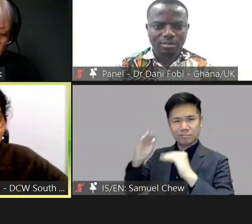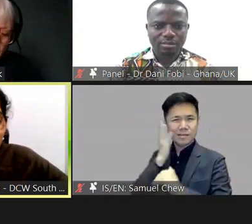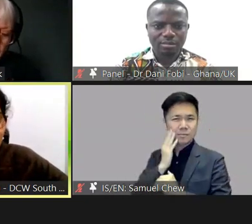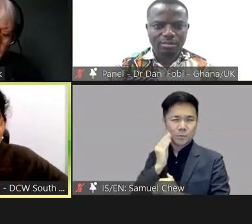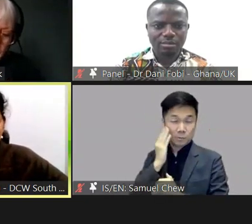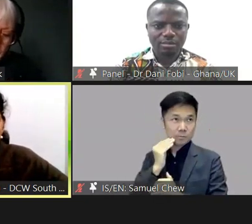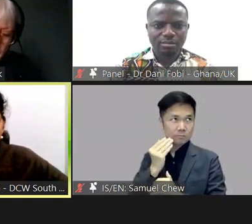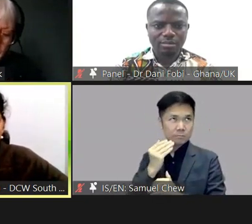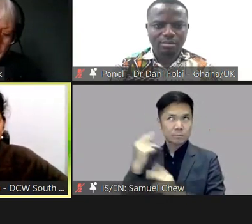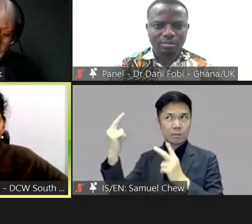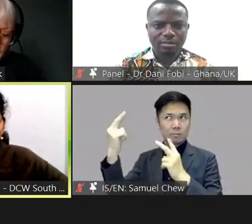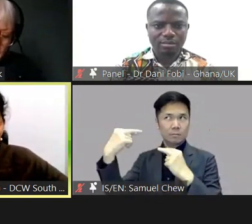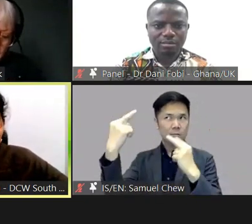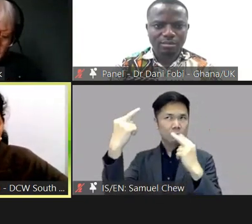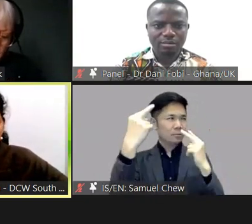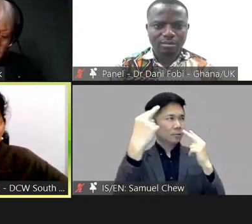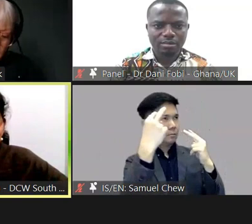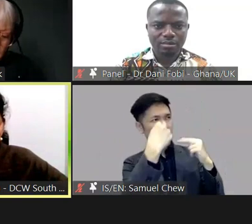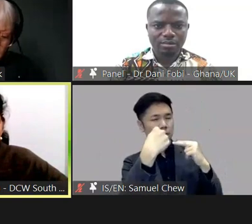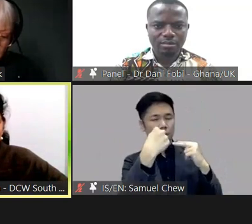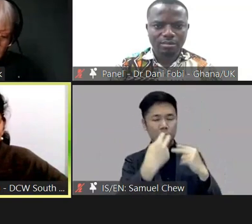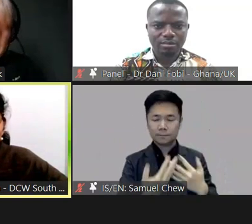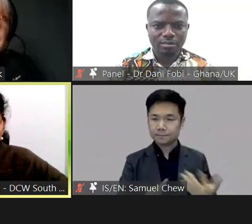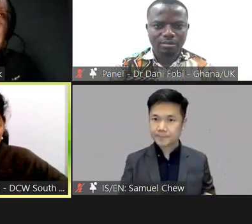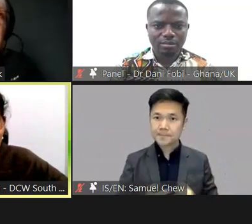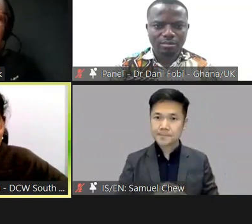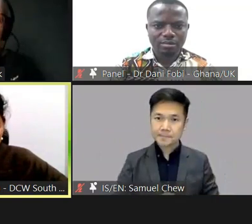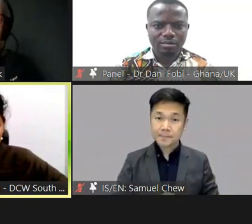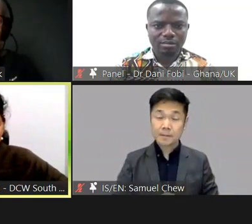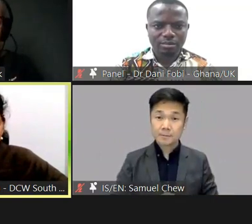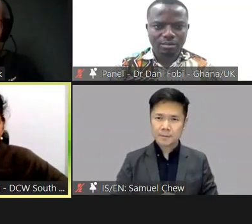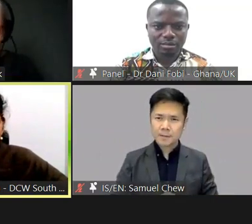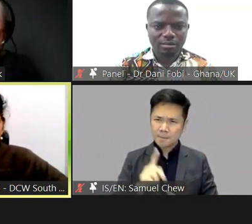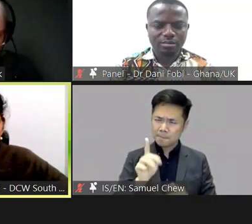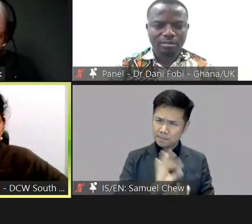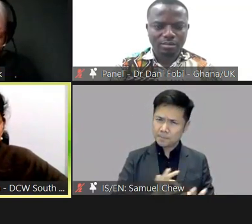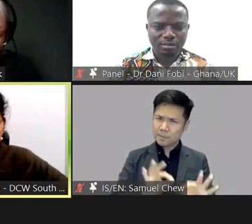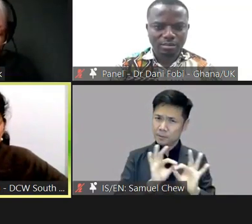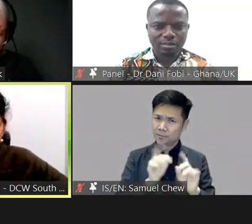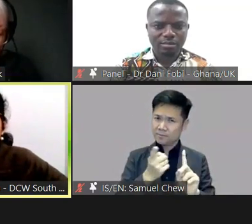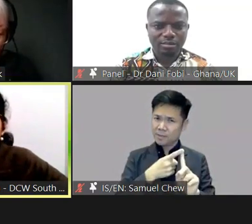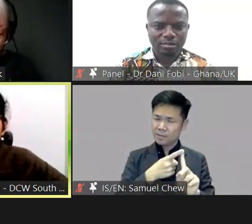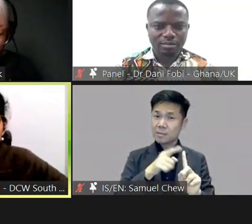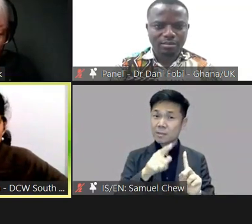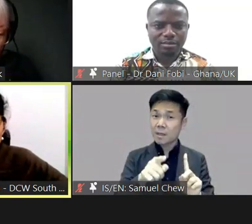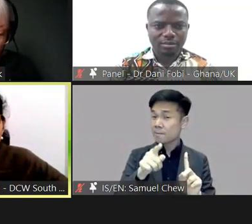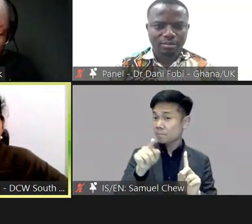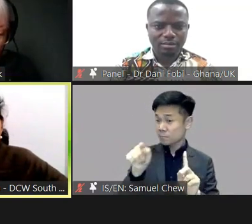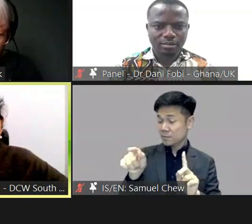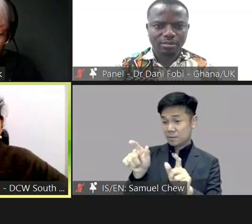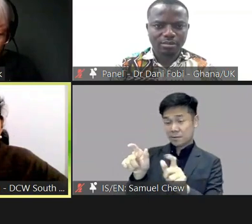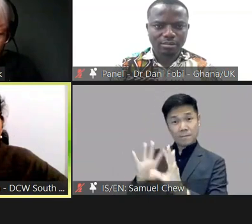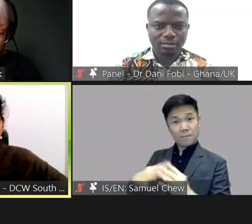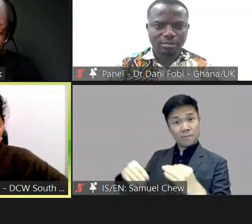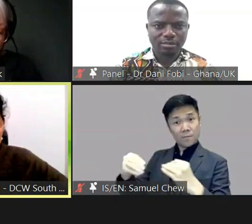But parents have to be given information, and it takes time,